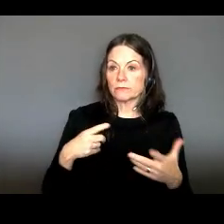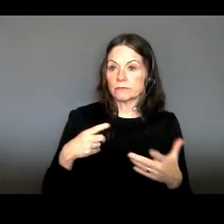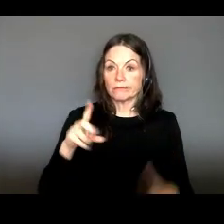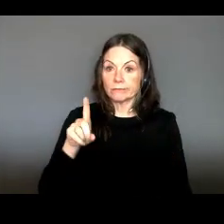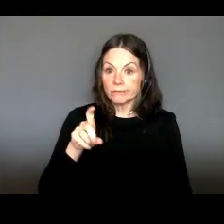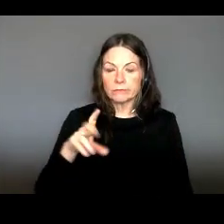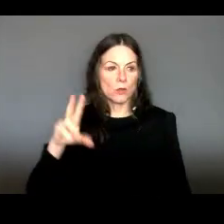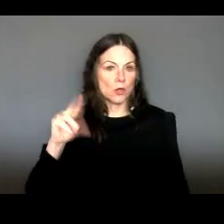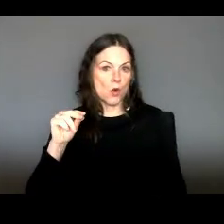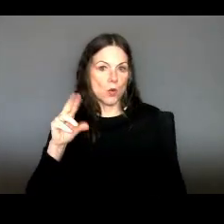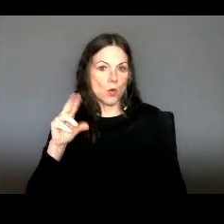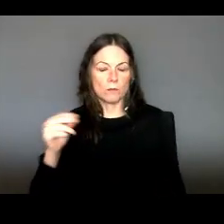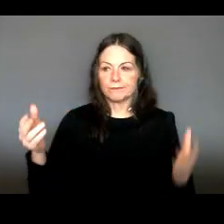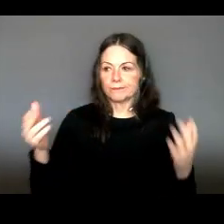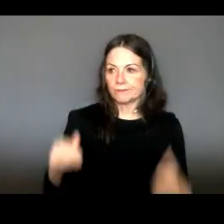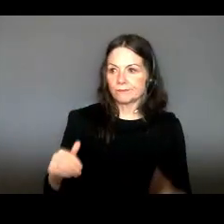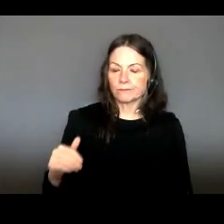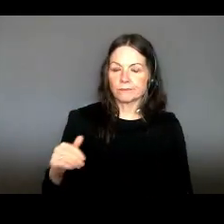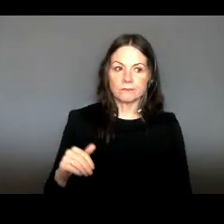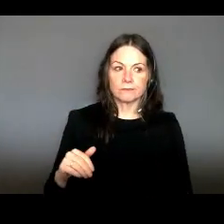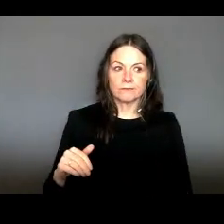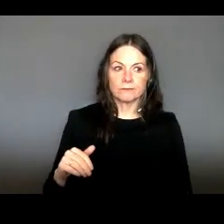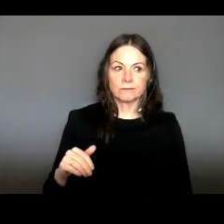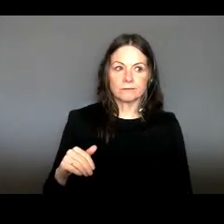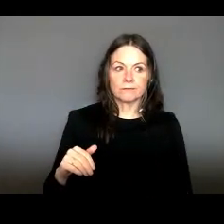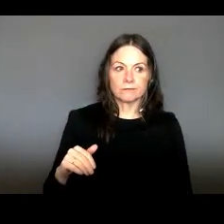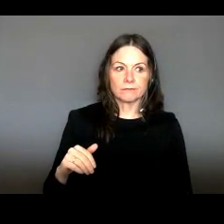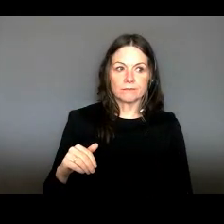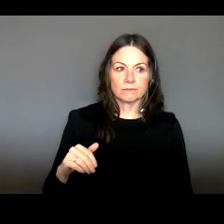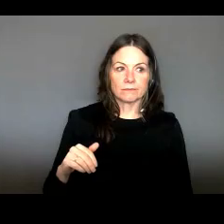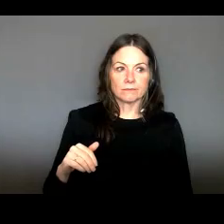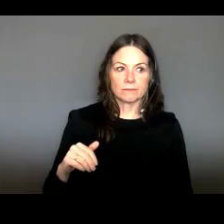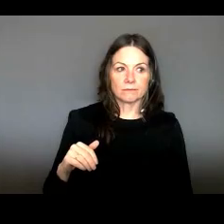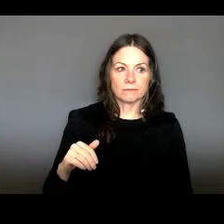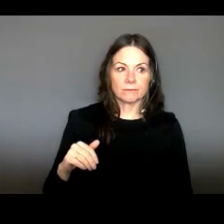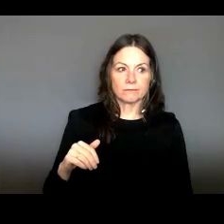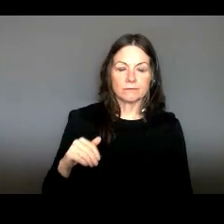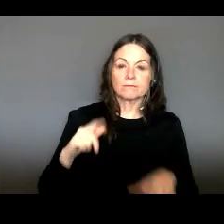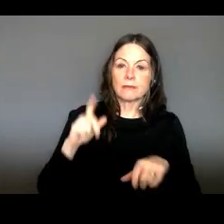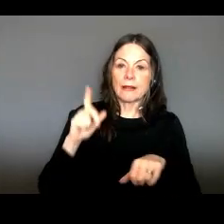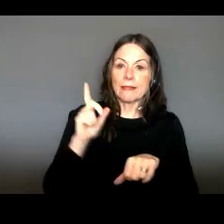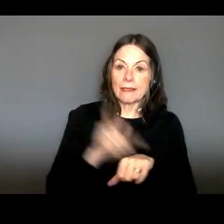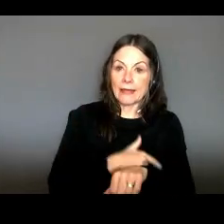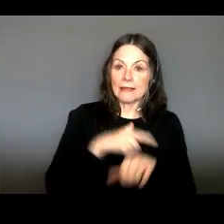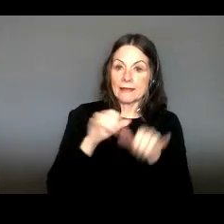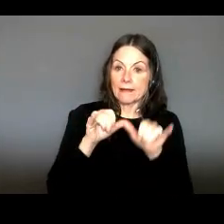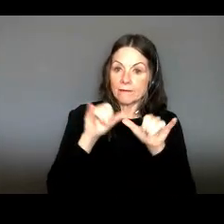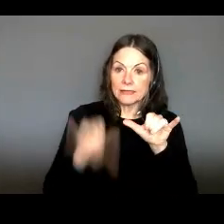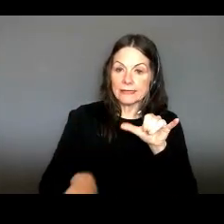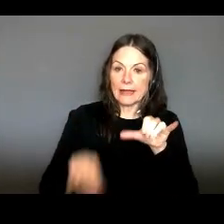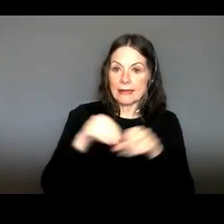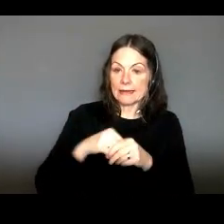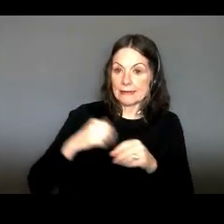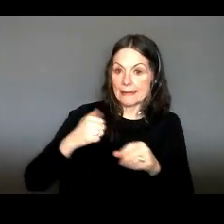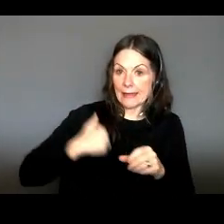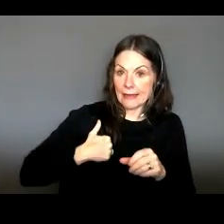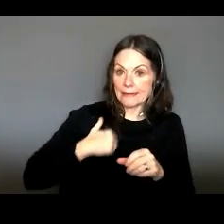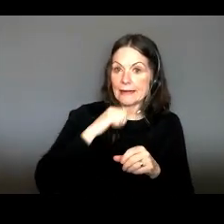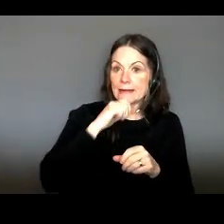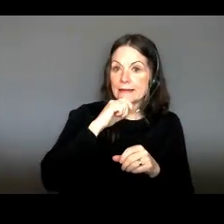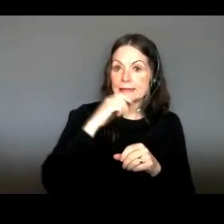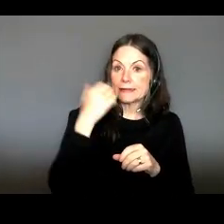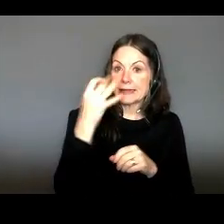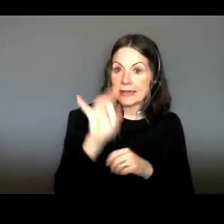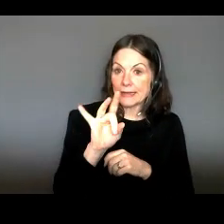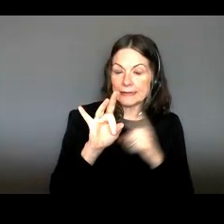say no, I'm not. Length of stay in Canada since age of 18. And you can say I'm living here from